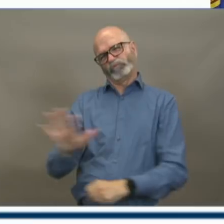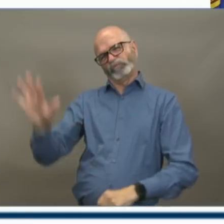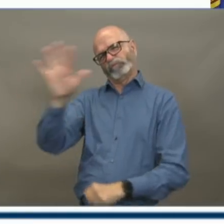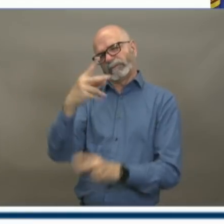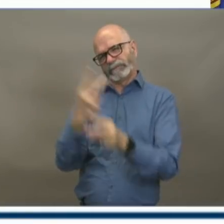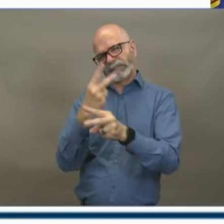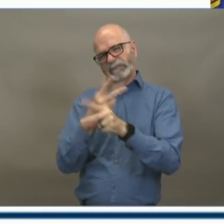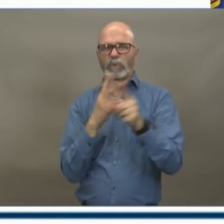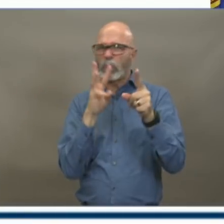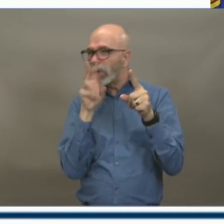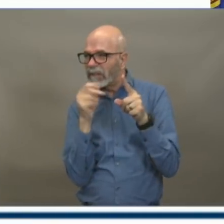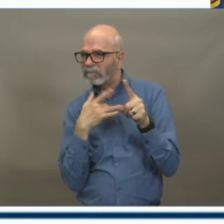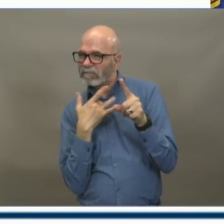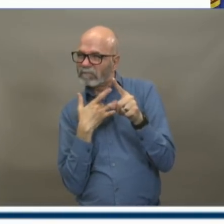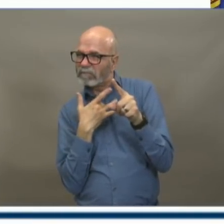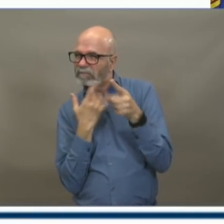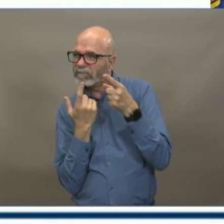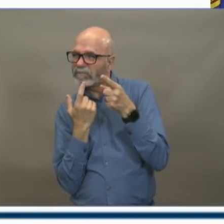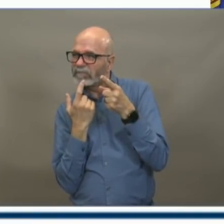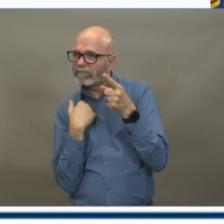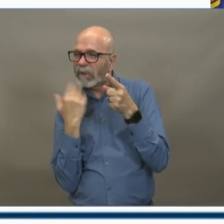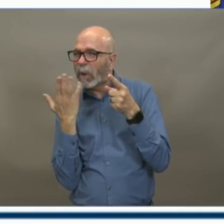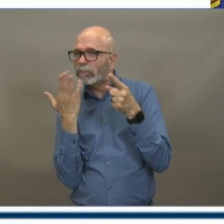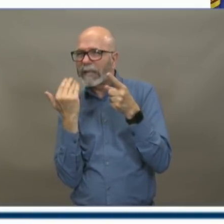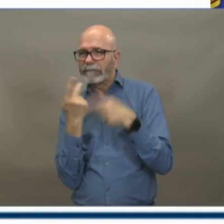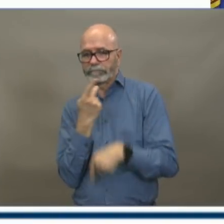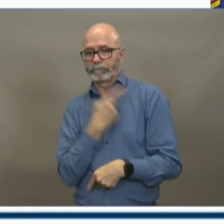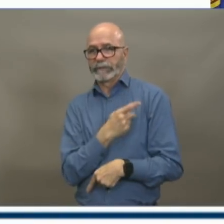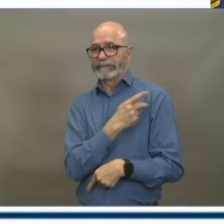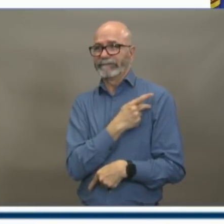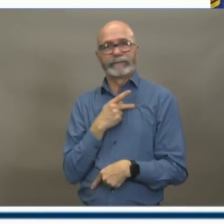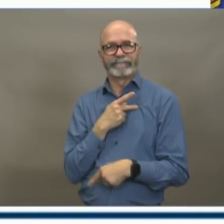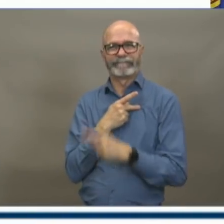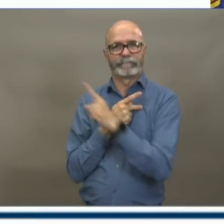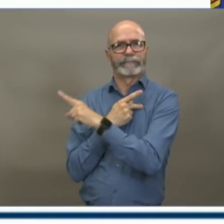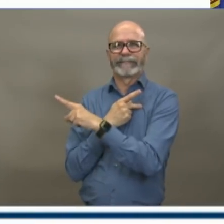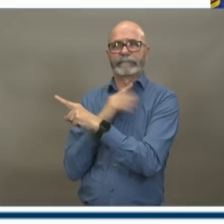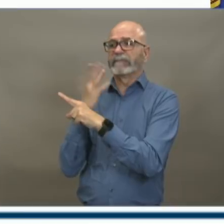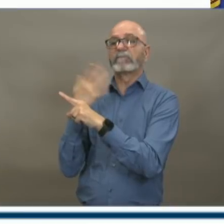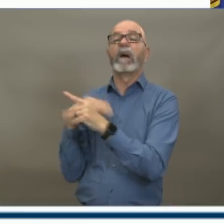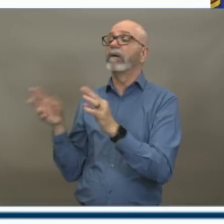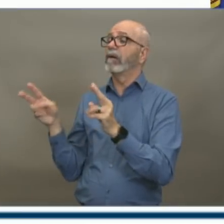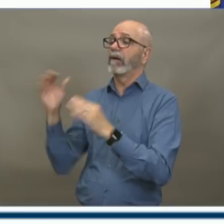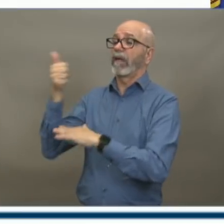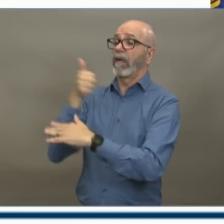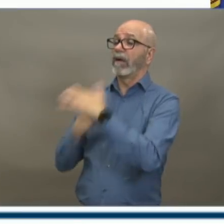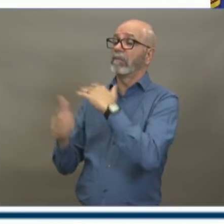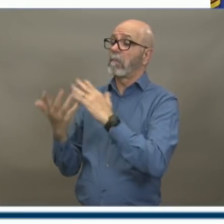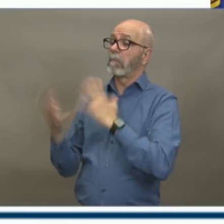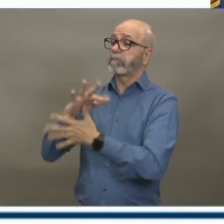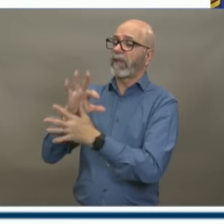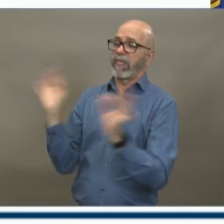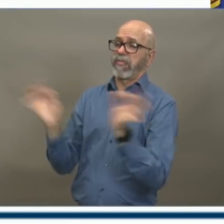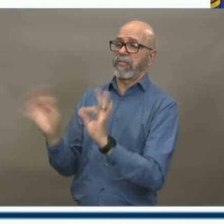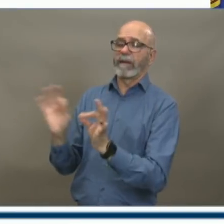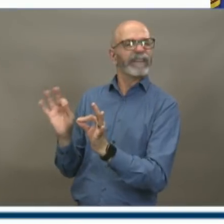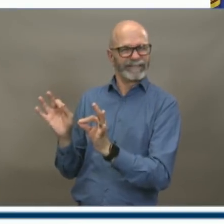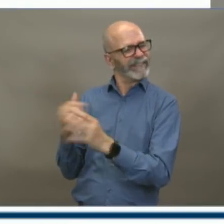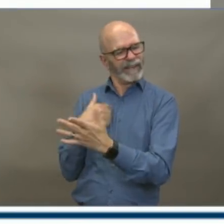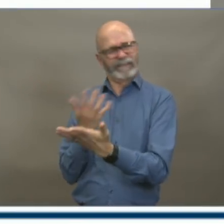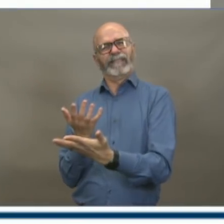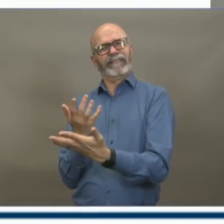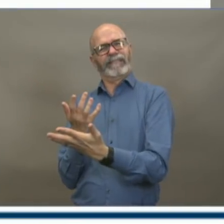well why the province decided that they're not part of the priority group for the vaccination. So I'm going to answer your second question